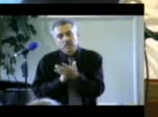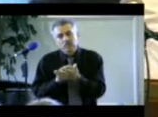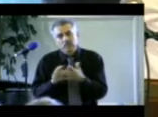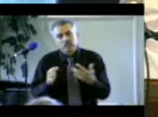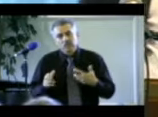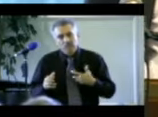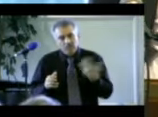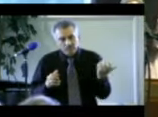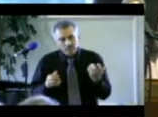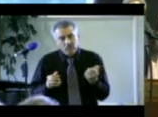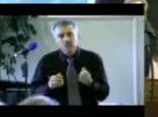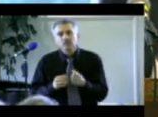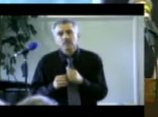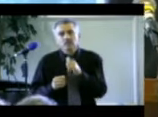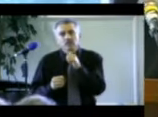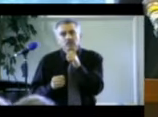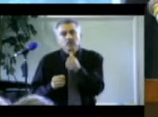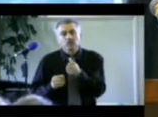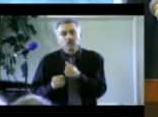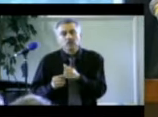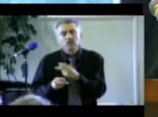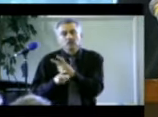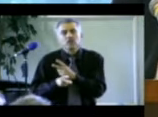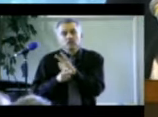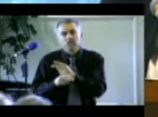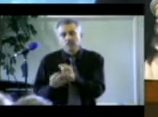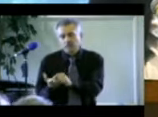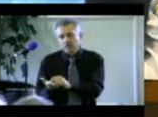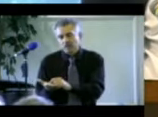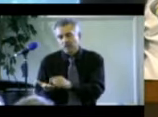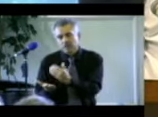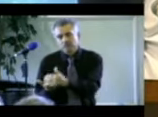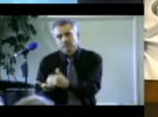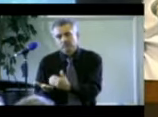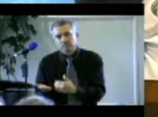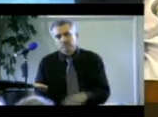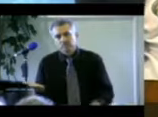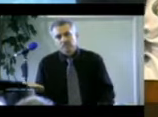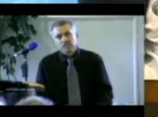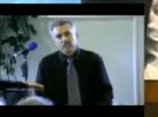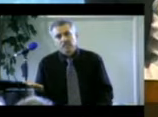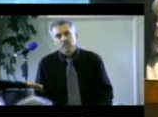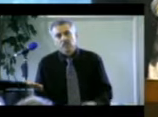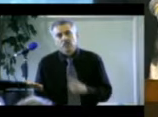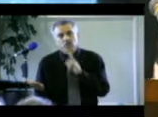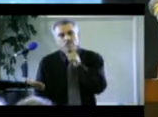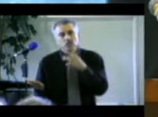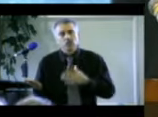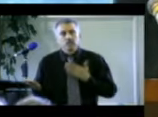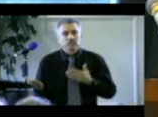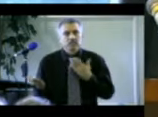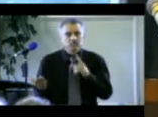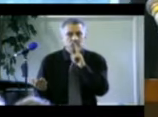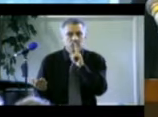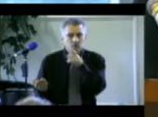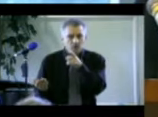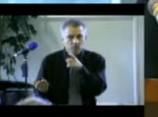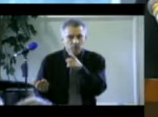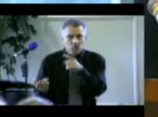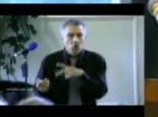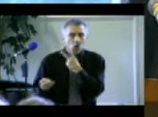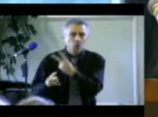no record of wrong. Love does not delight in evil, but rejoices in the truth. It always